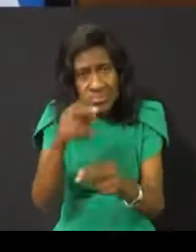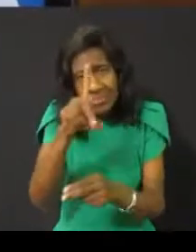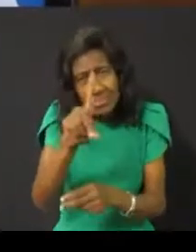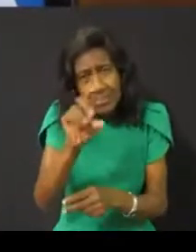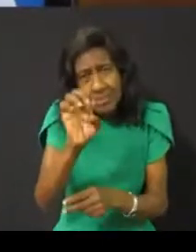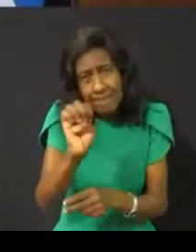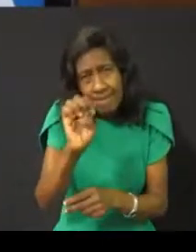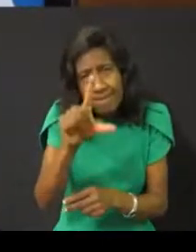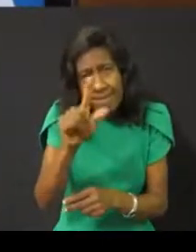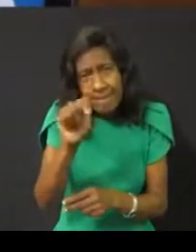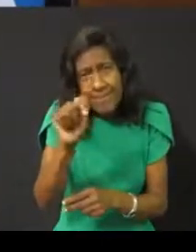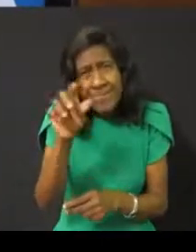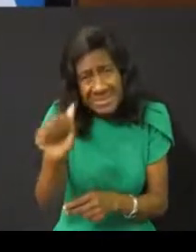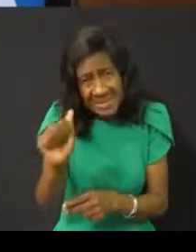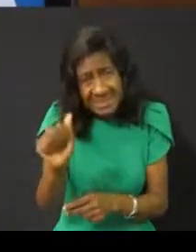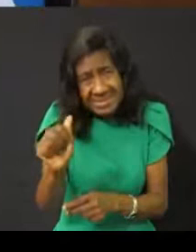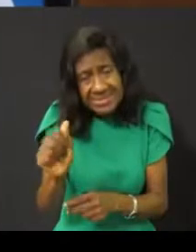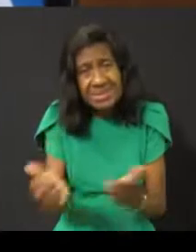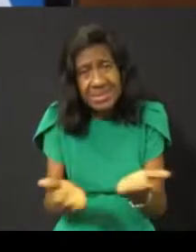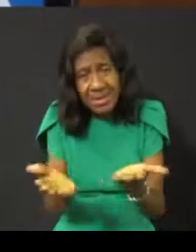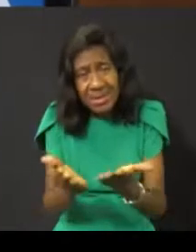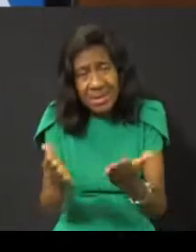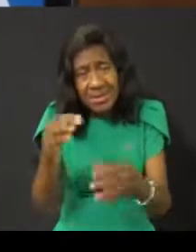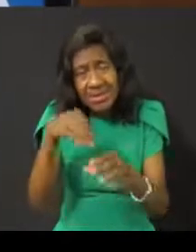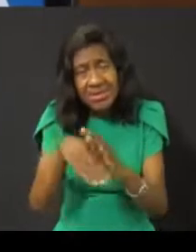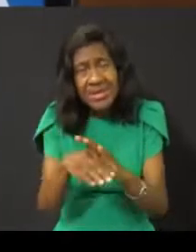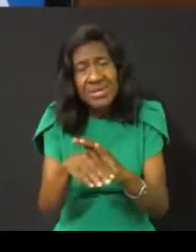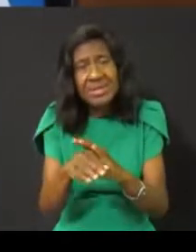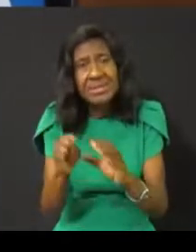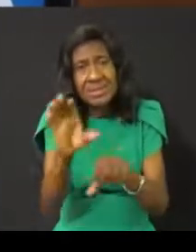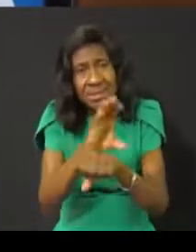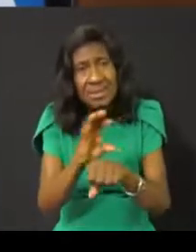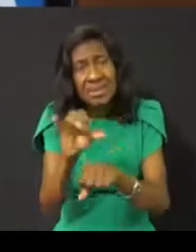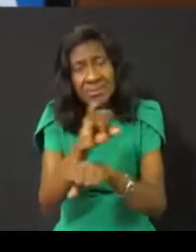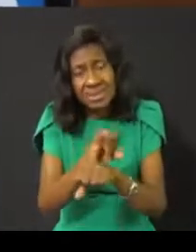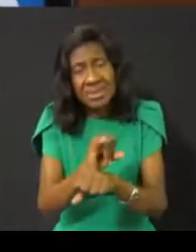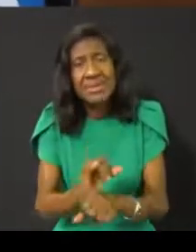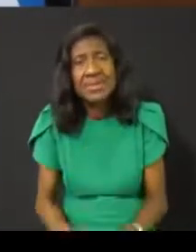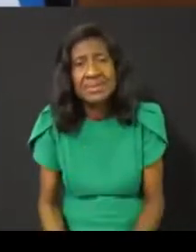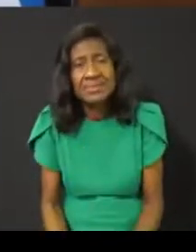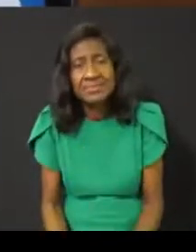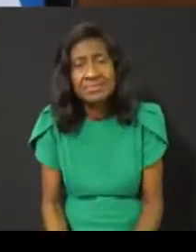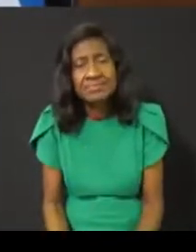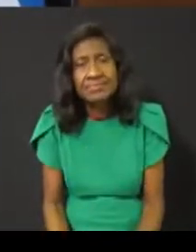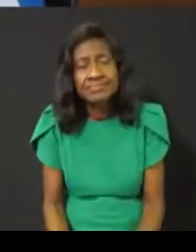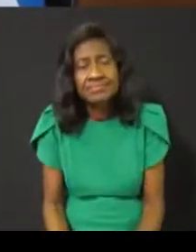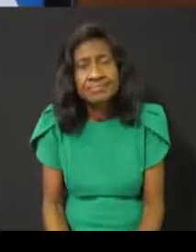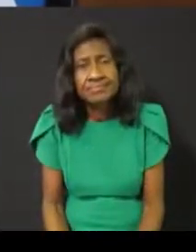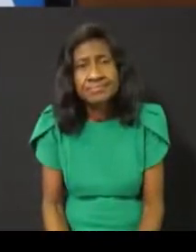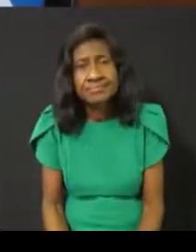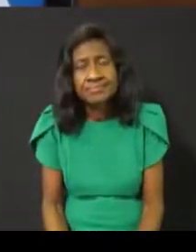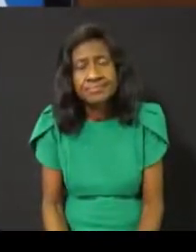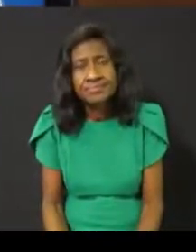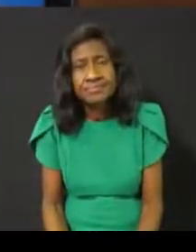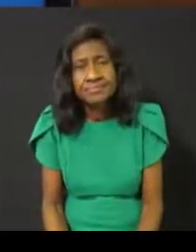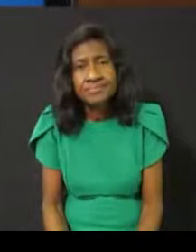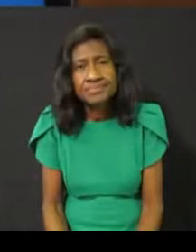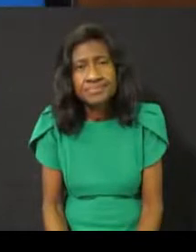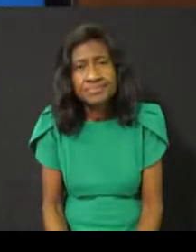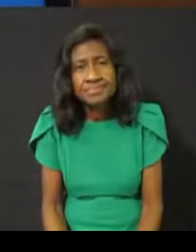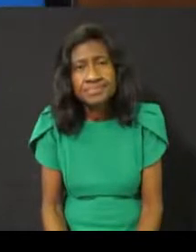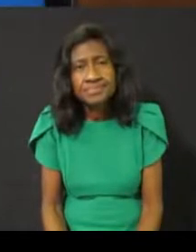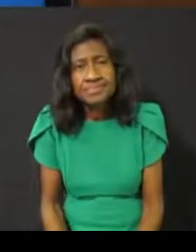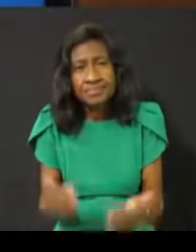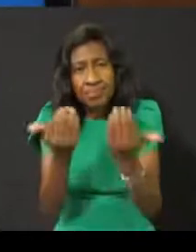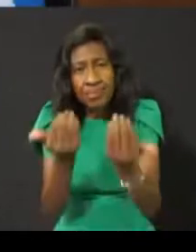also airing this broadcast on Radio Cayman as well as on our YouTube channel and CIG TV. So